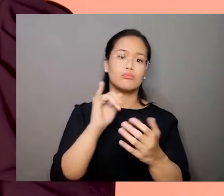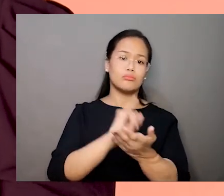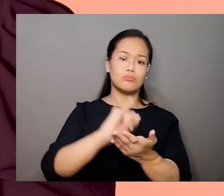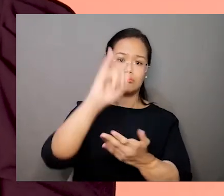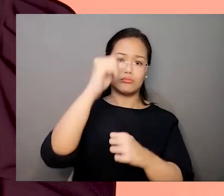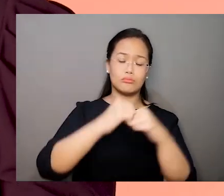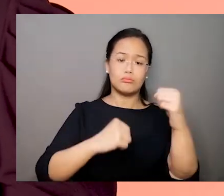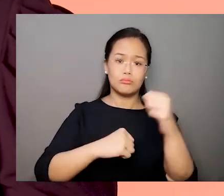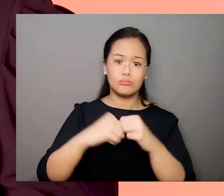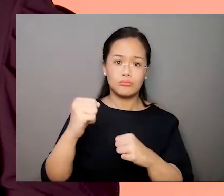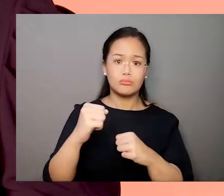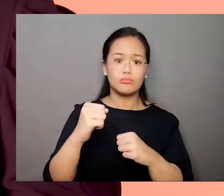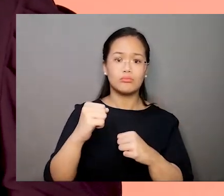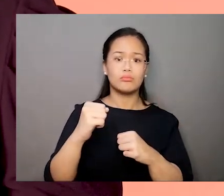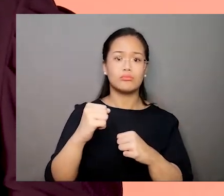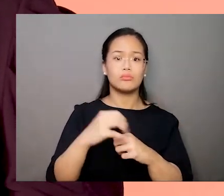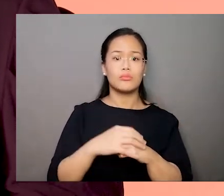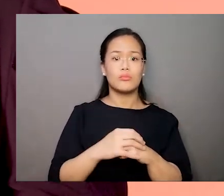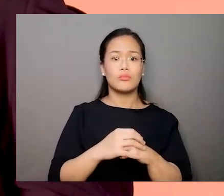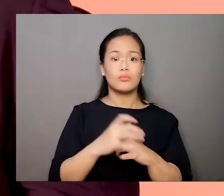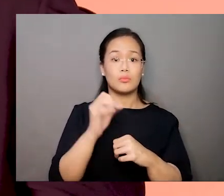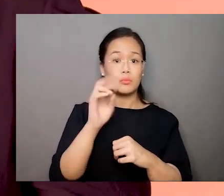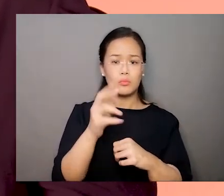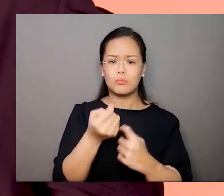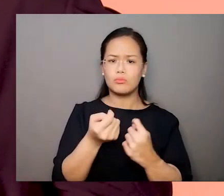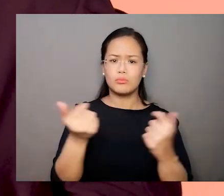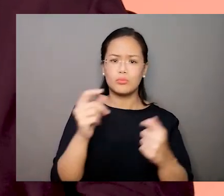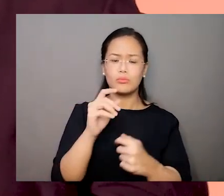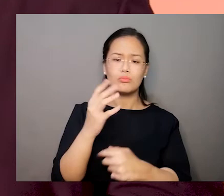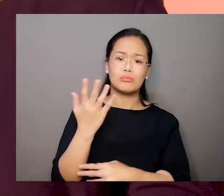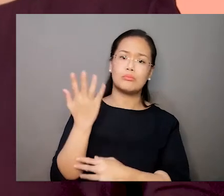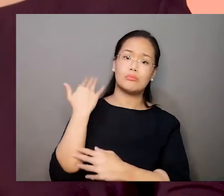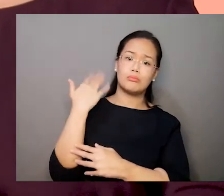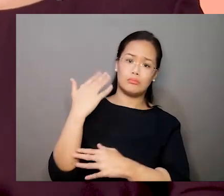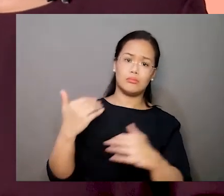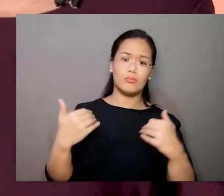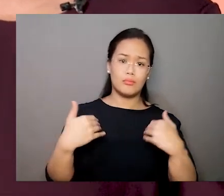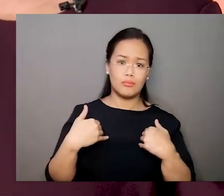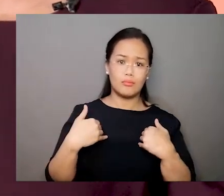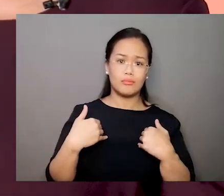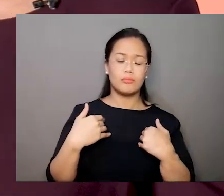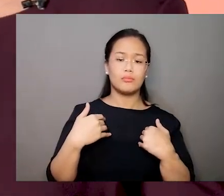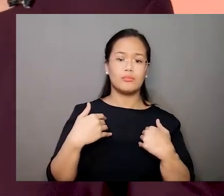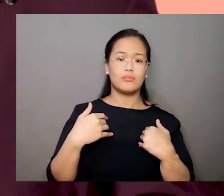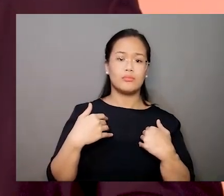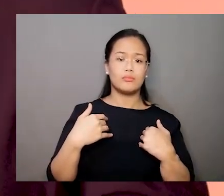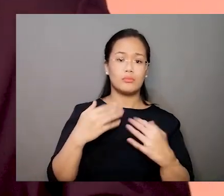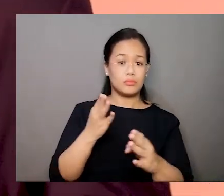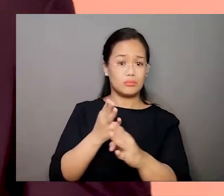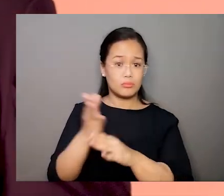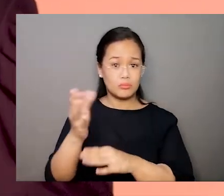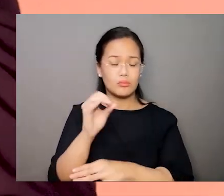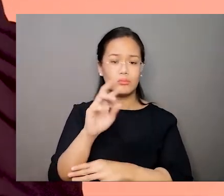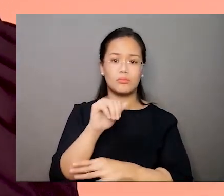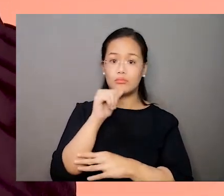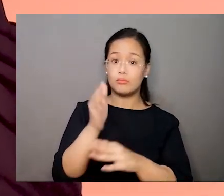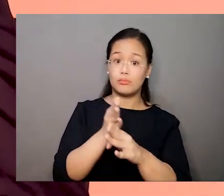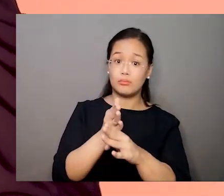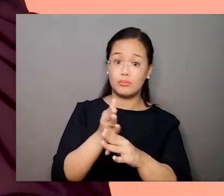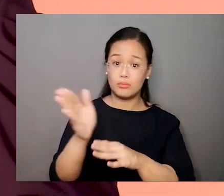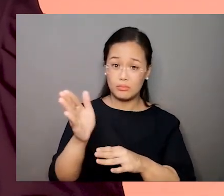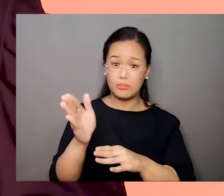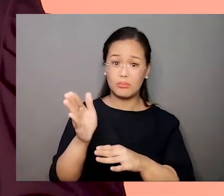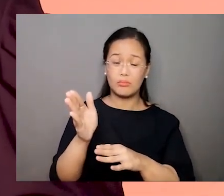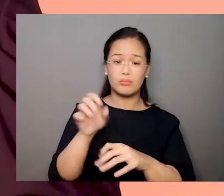structure, or that they remove existing ones that directly or indirectly result in the denial of the